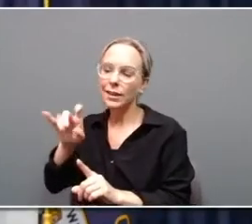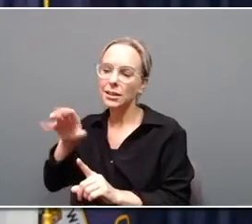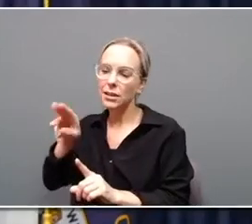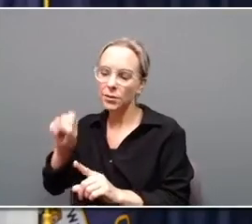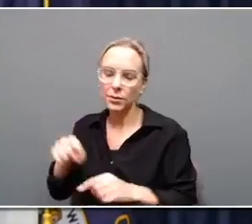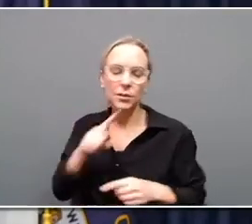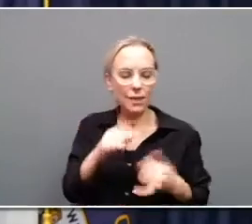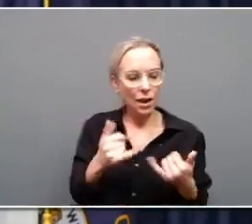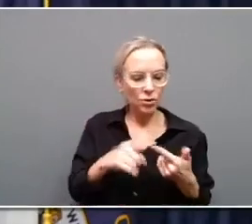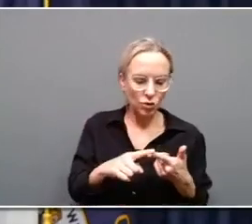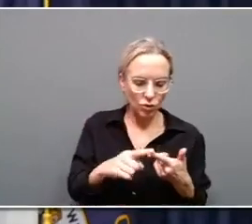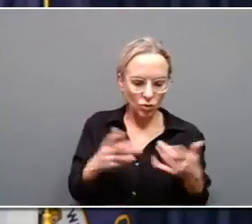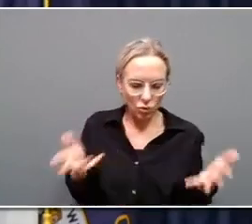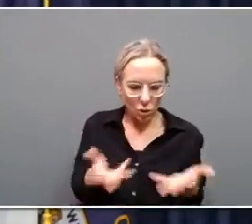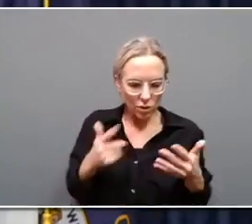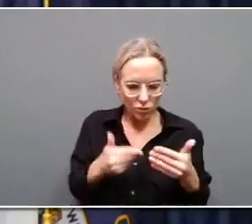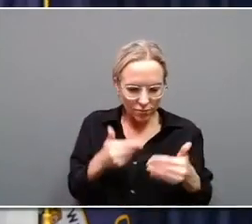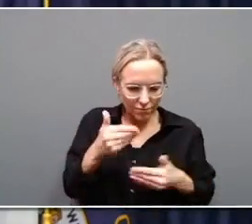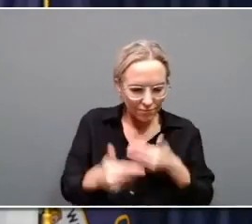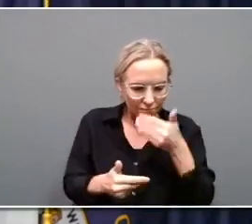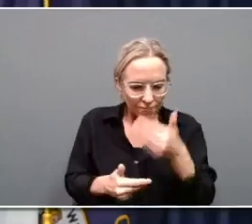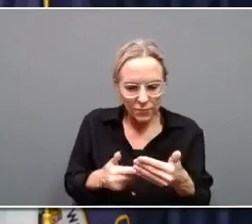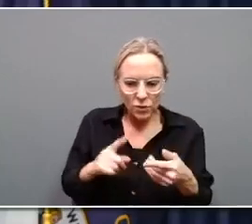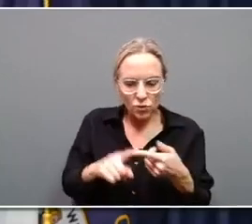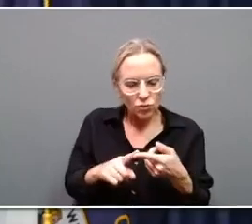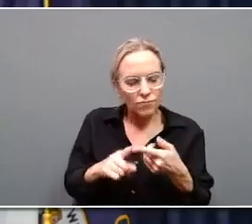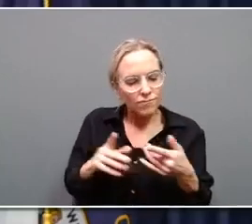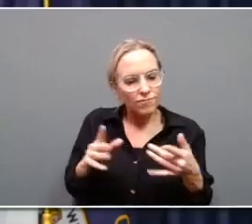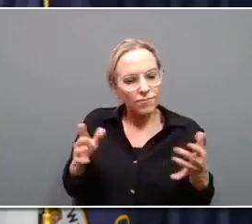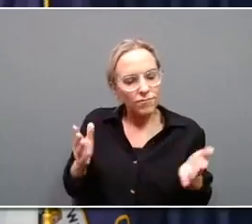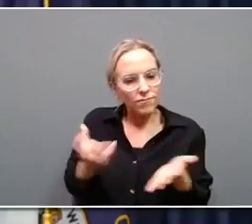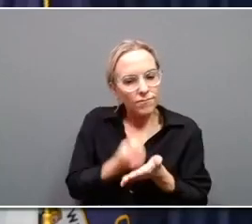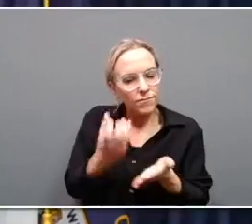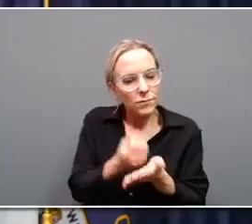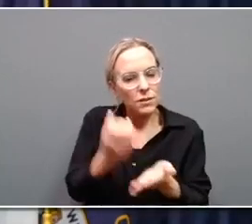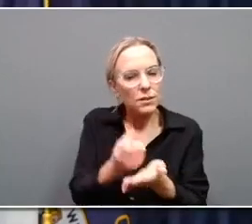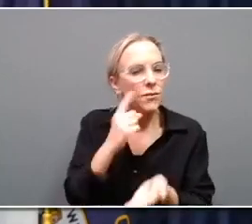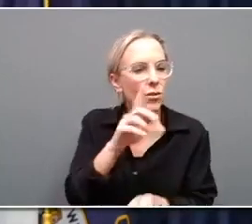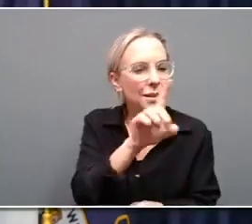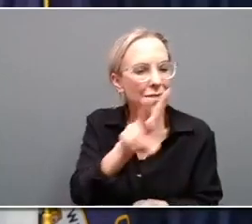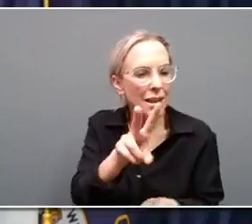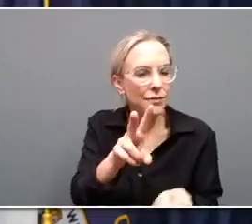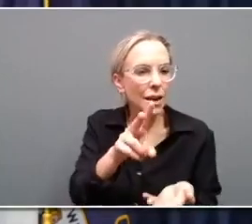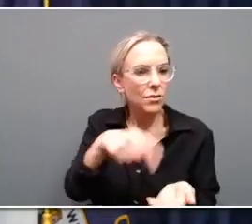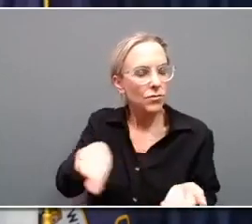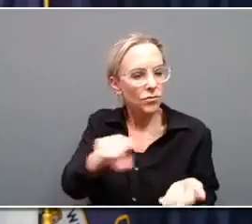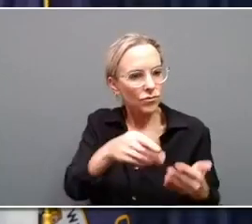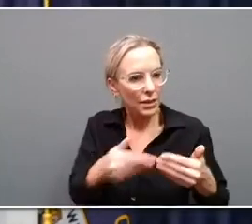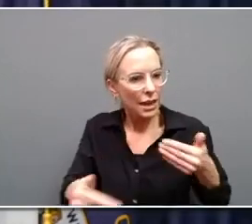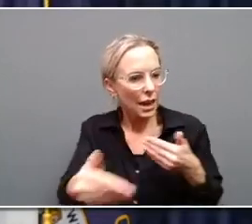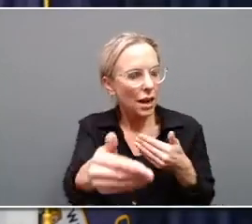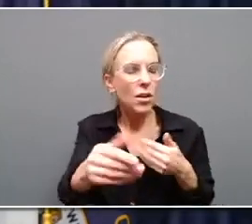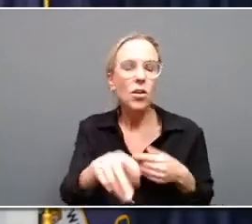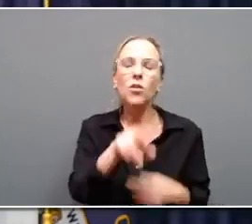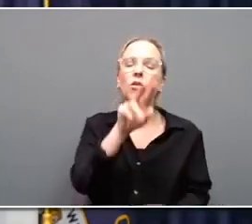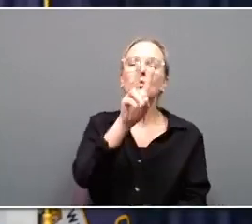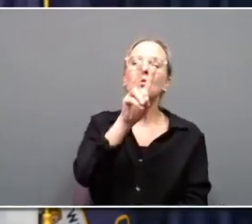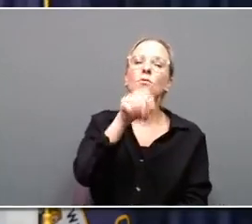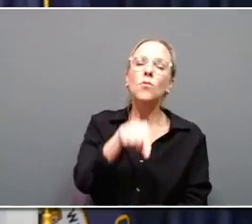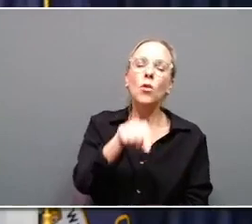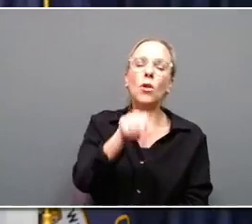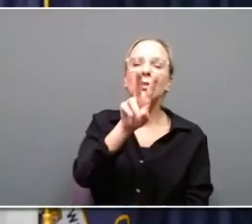Kentucky in the years ahead. Our administration is awarding more than $2.2 million in grant funding to